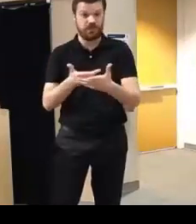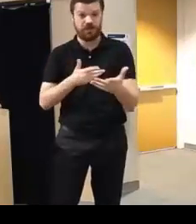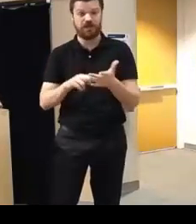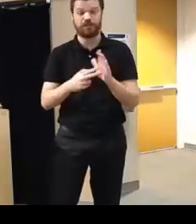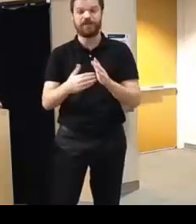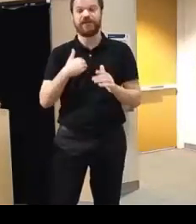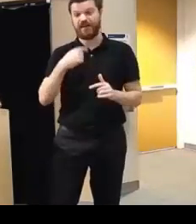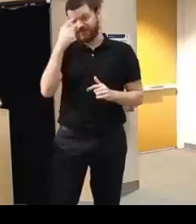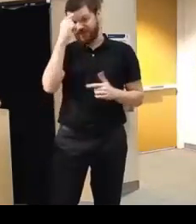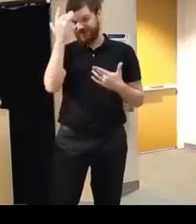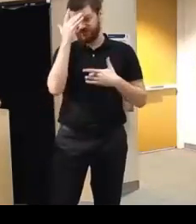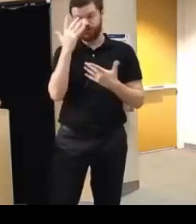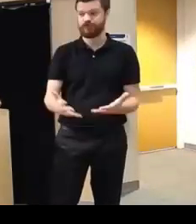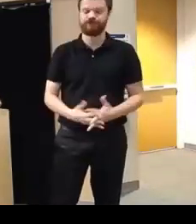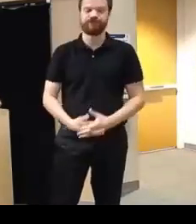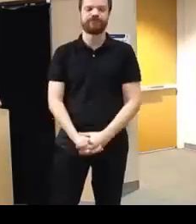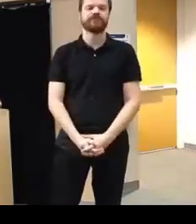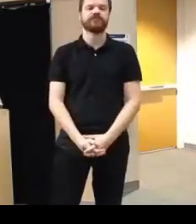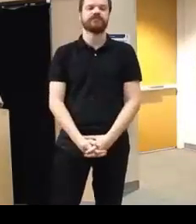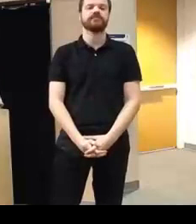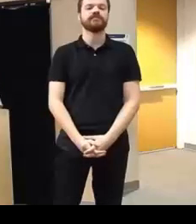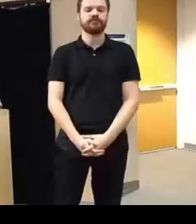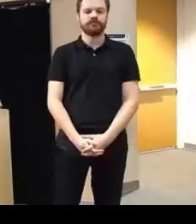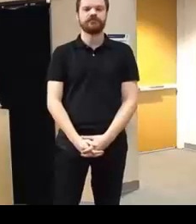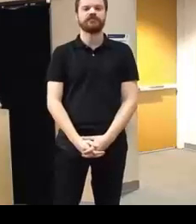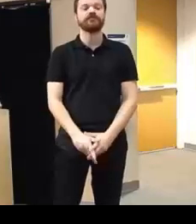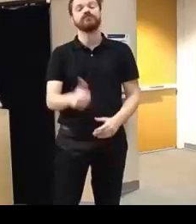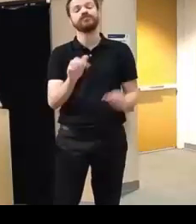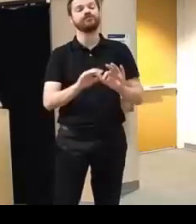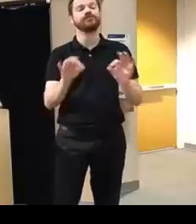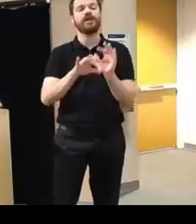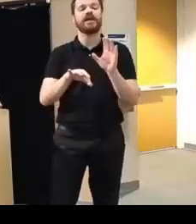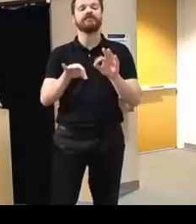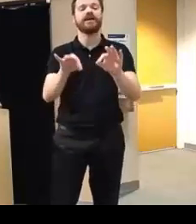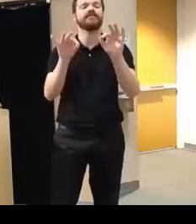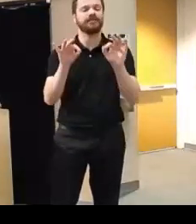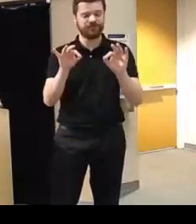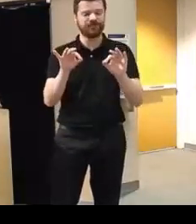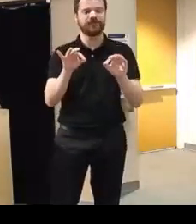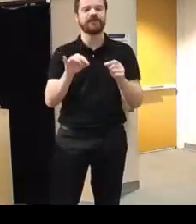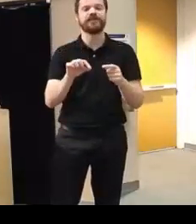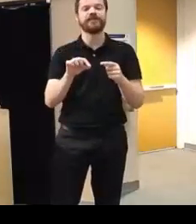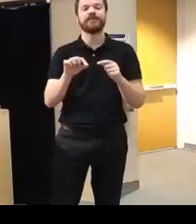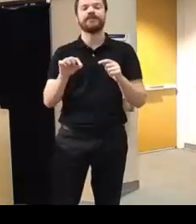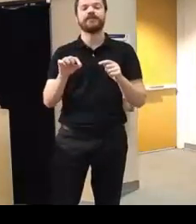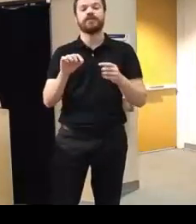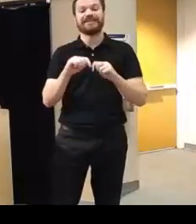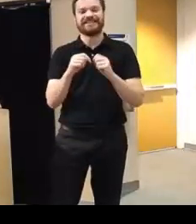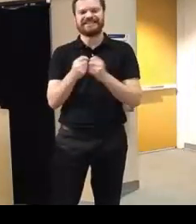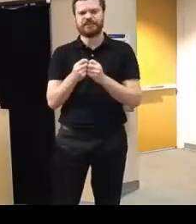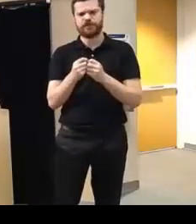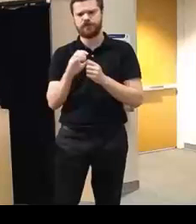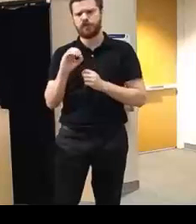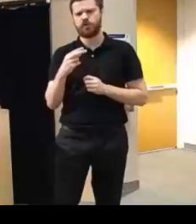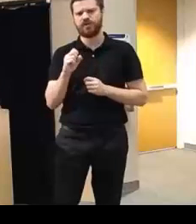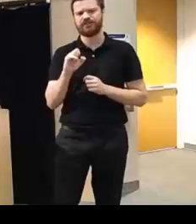have a psychiatric illness. Other really important consensus findings were that the cohesion of the team was as